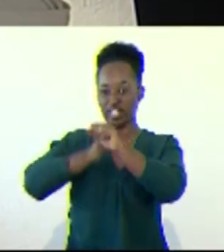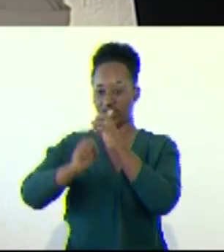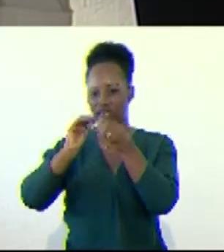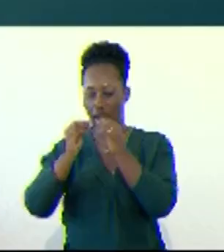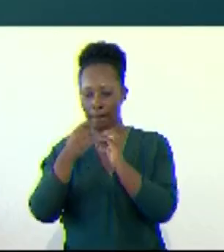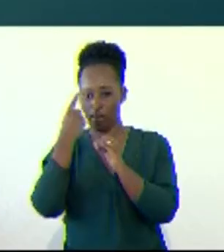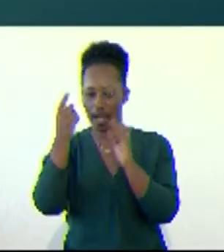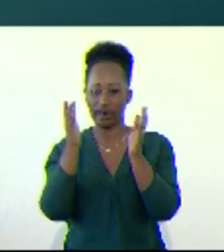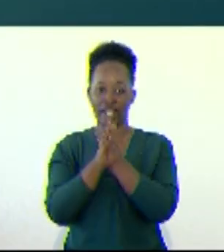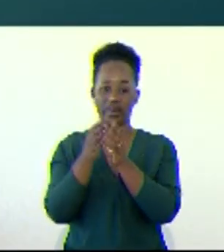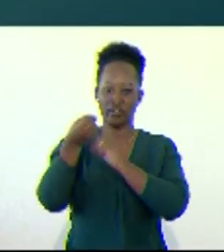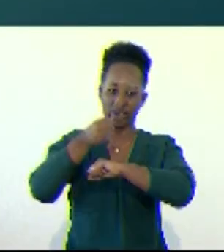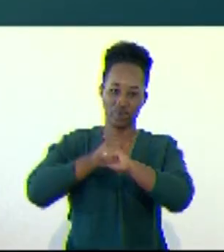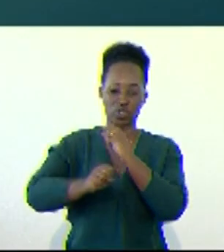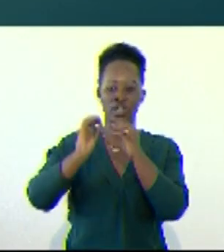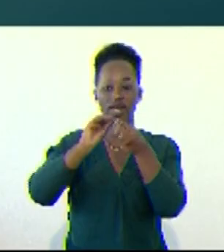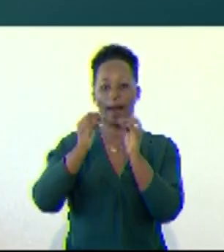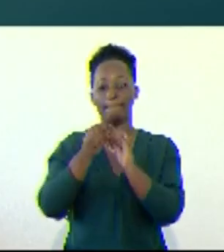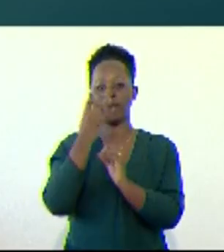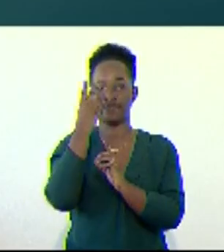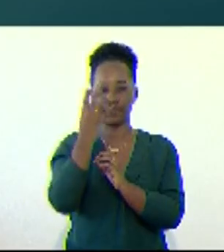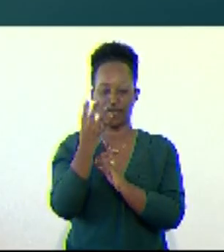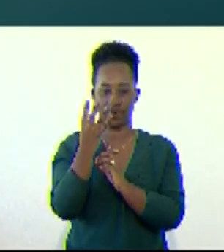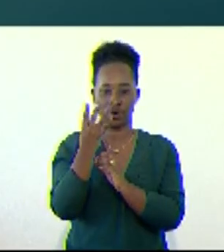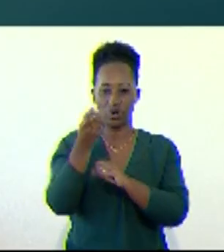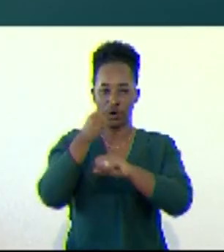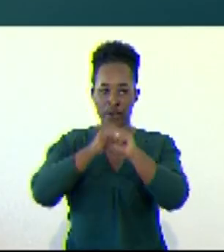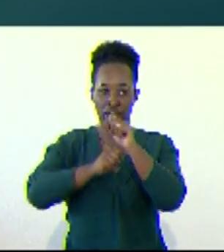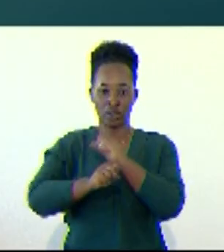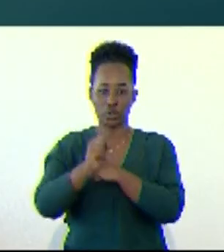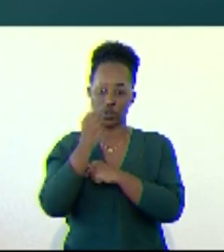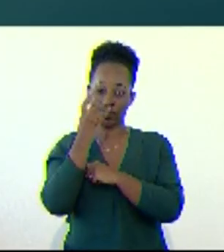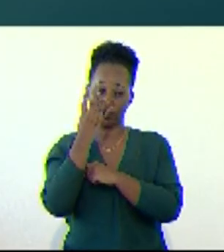and reaction number 4. The reactions for